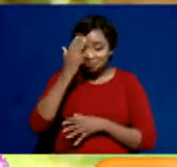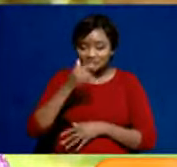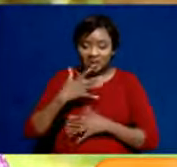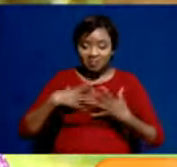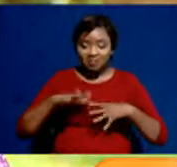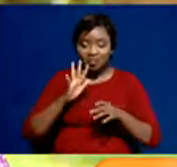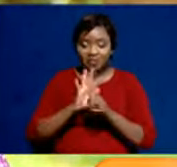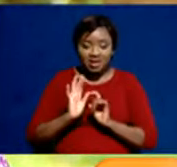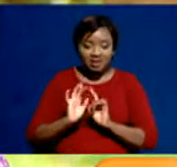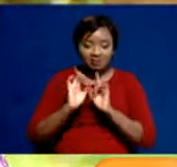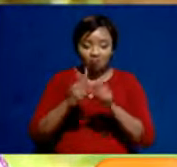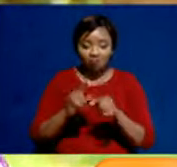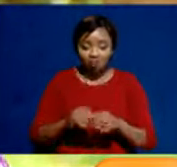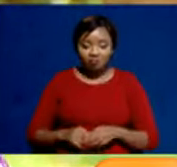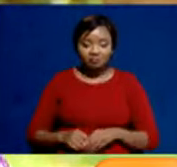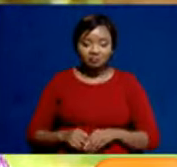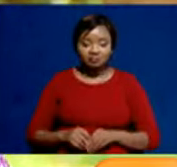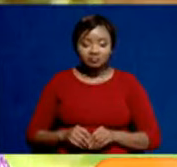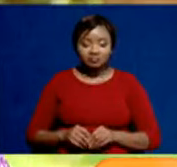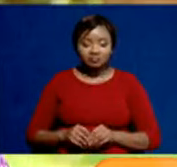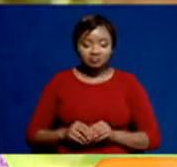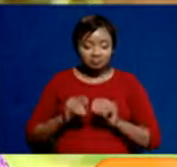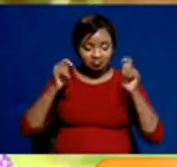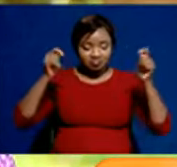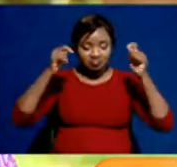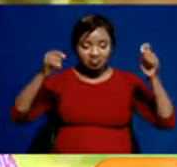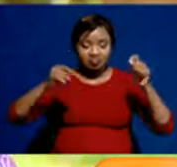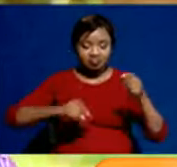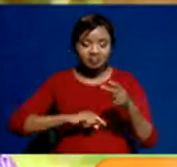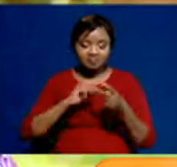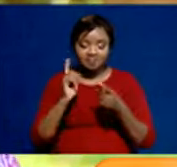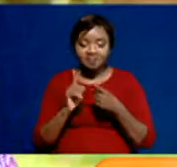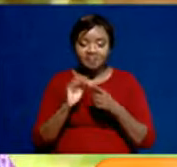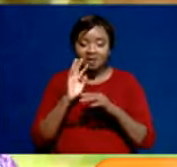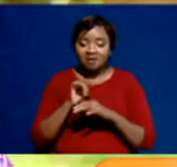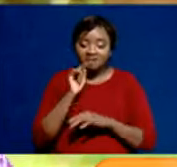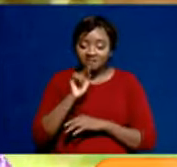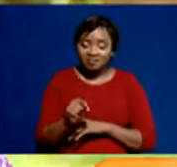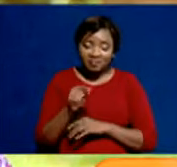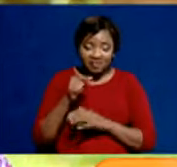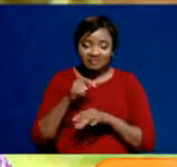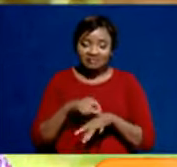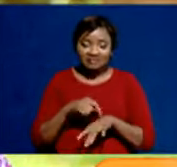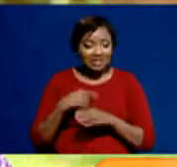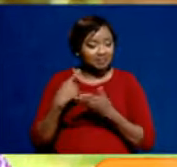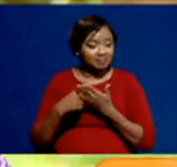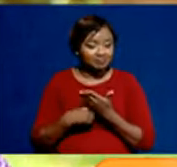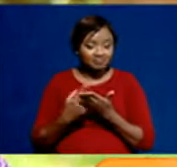people come out. Cost of living. Since then, cost of living